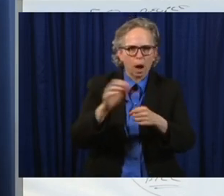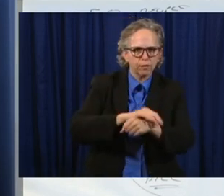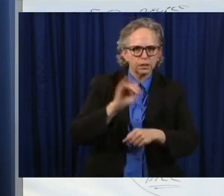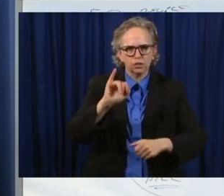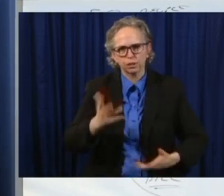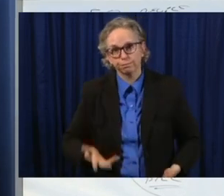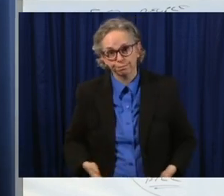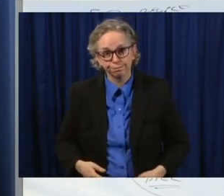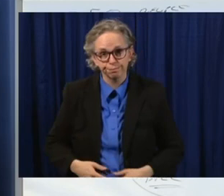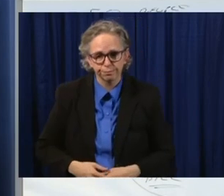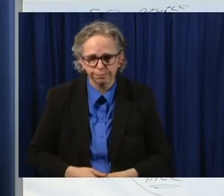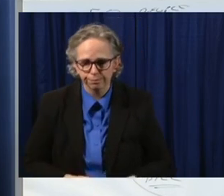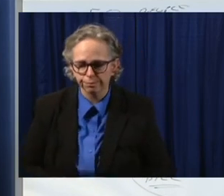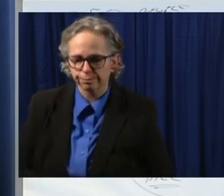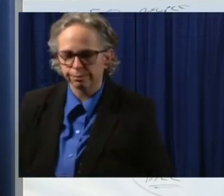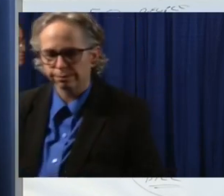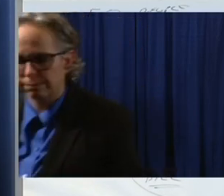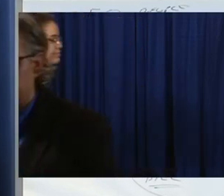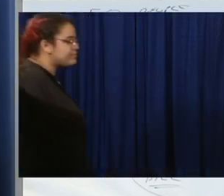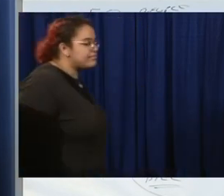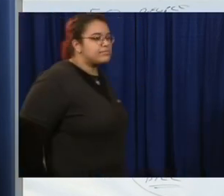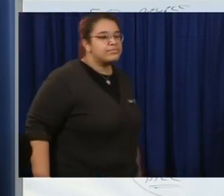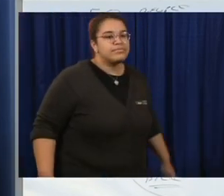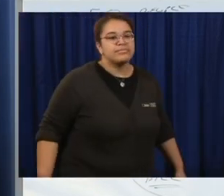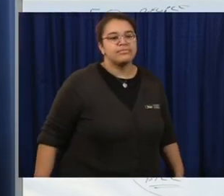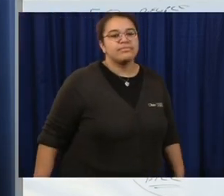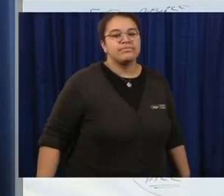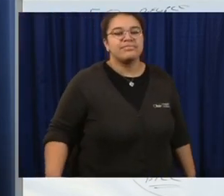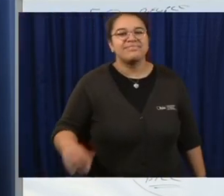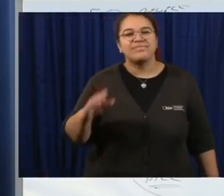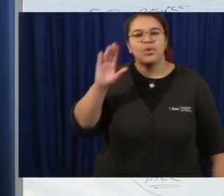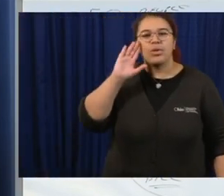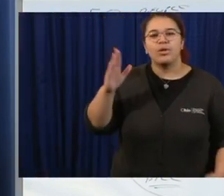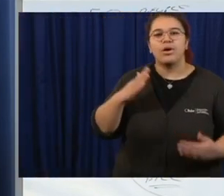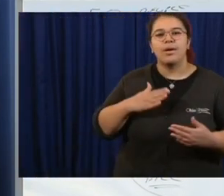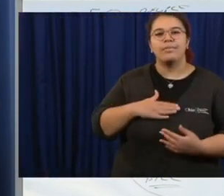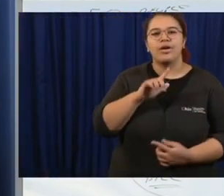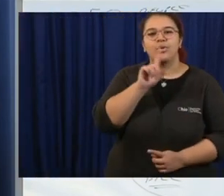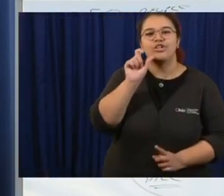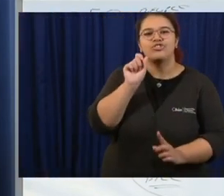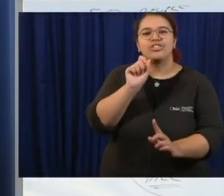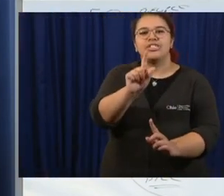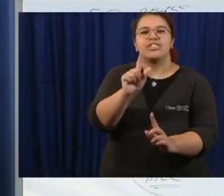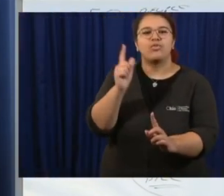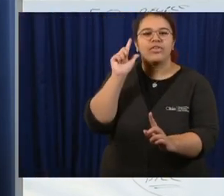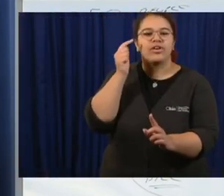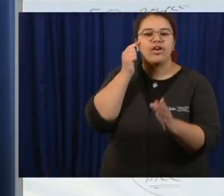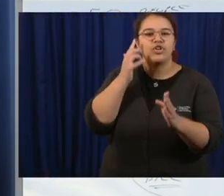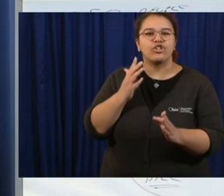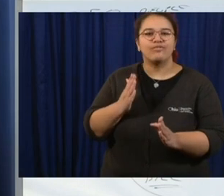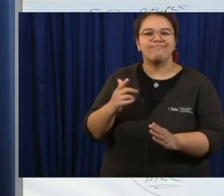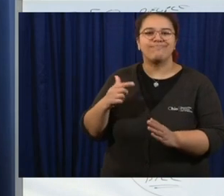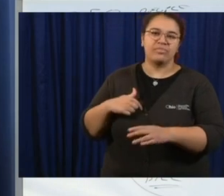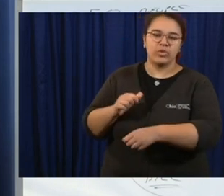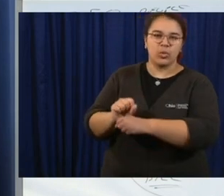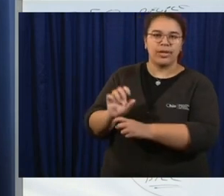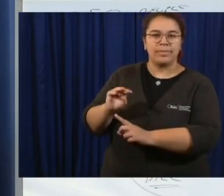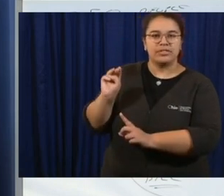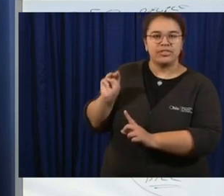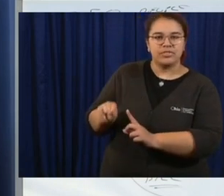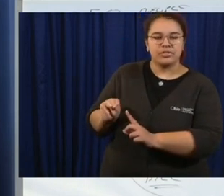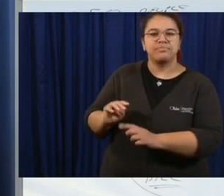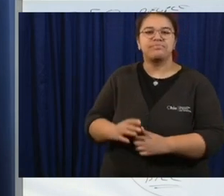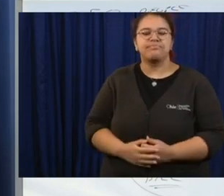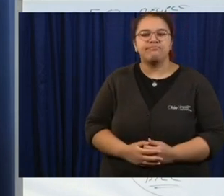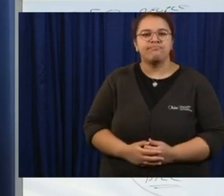My question is for Governor DeWine. Governor, this is Jack Windsor with WMFD TV in Mansfield. Sir, many citizens are reaching out to